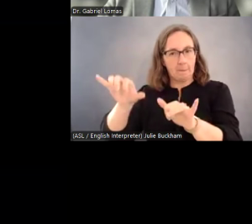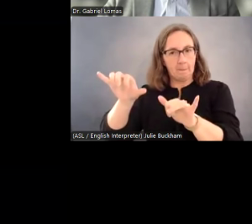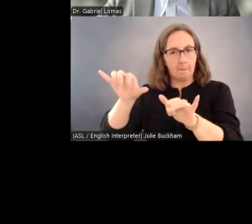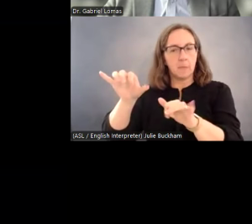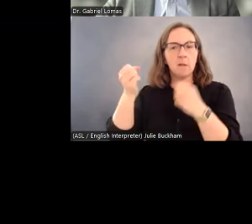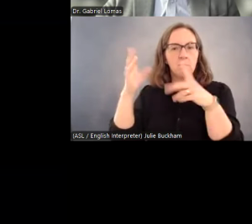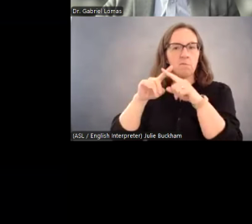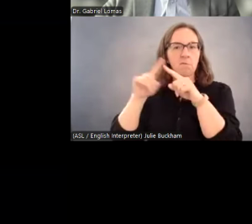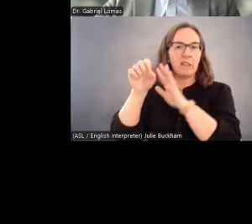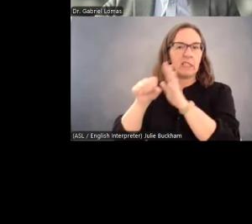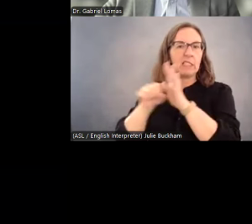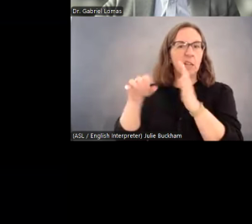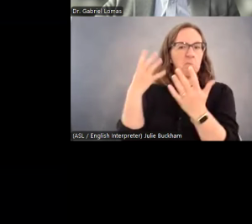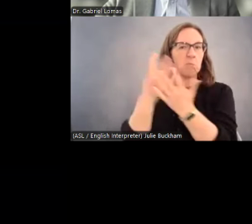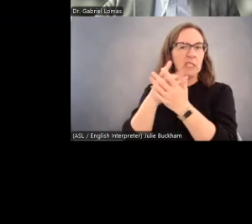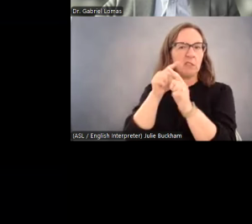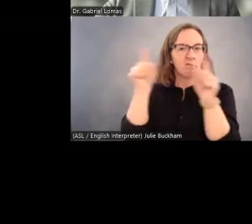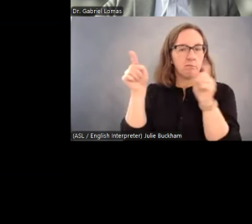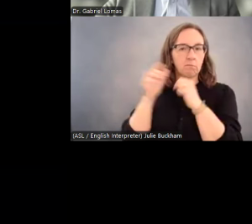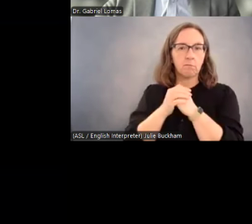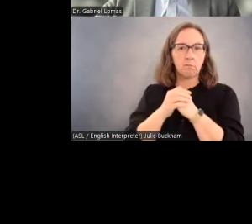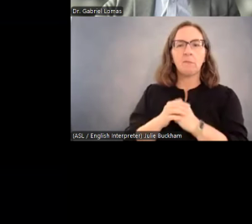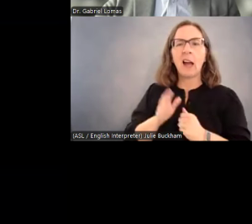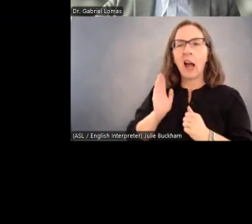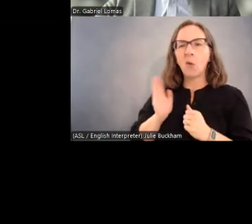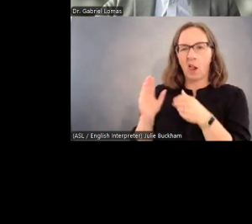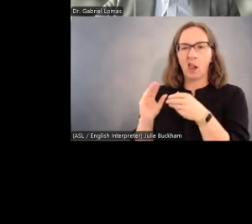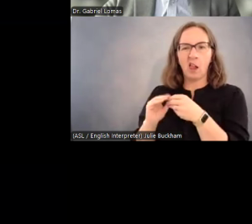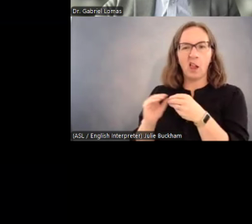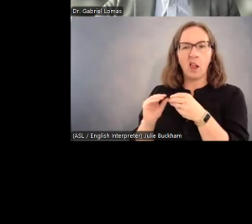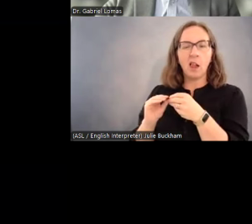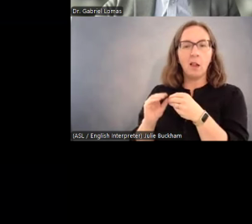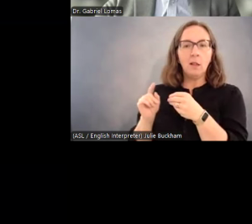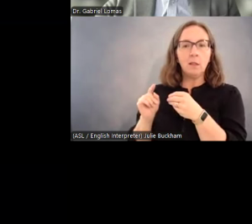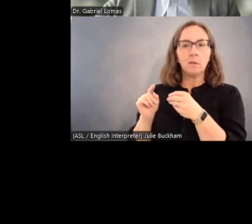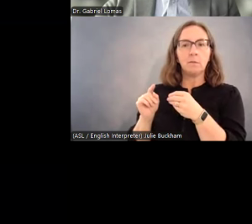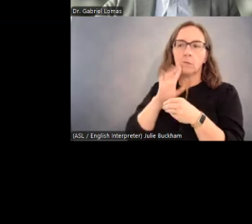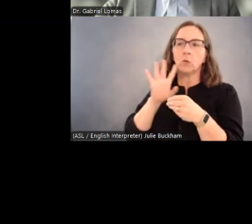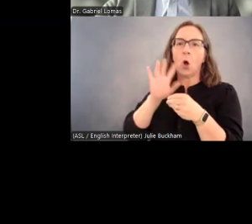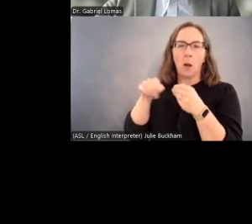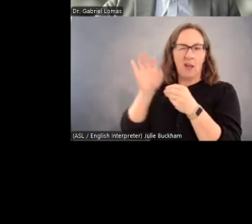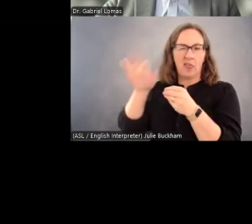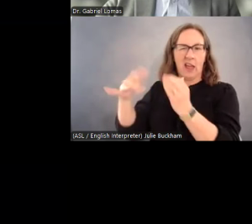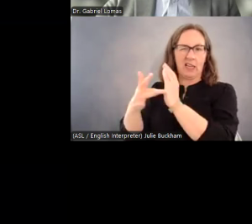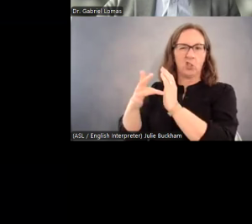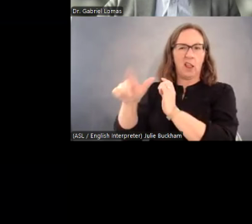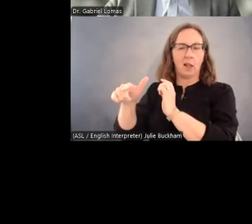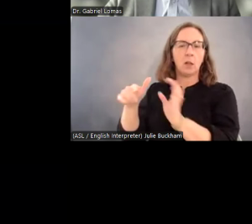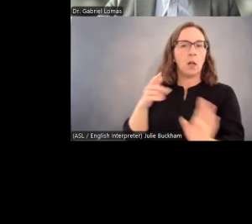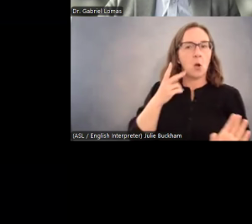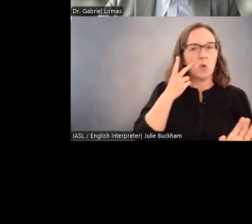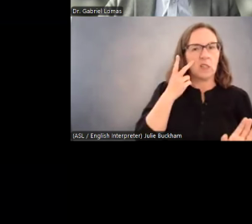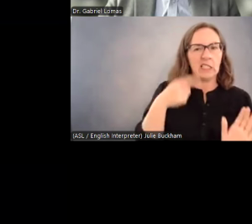number of states' prison systems. I'm going to talk about some of the issues with that technology, and you'll see an